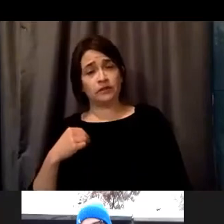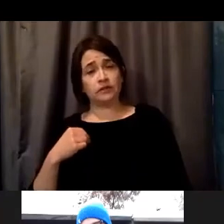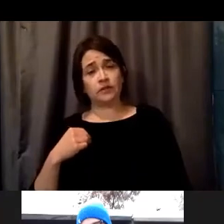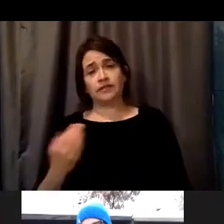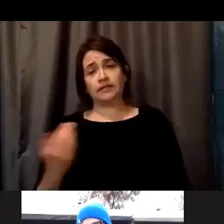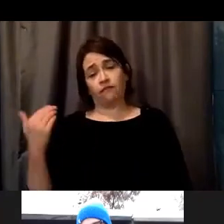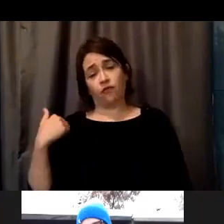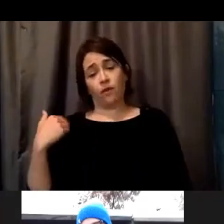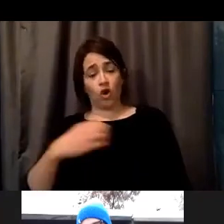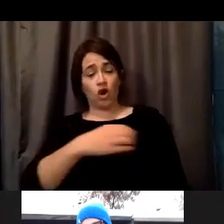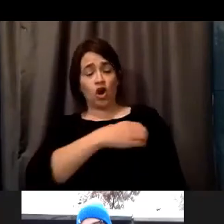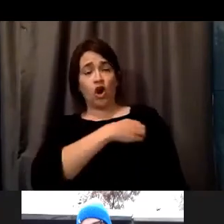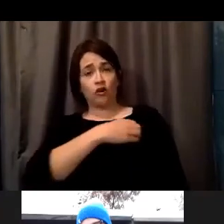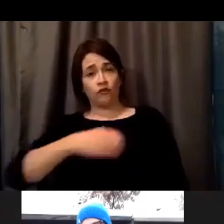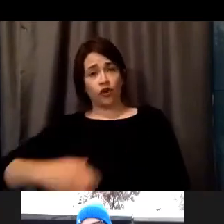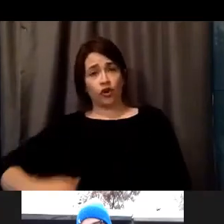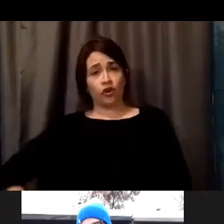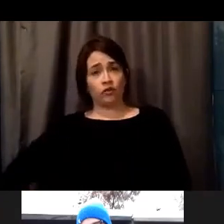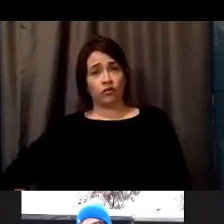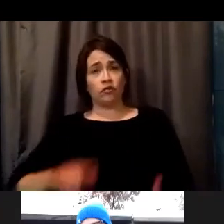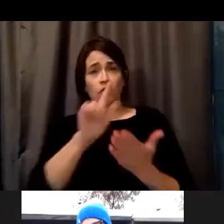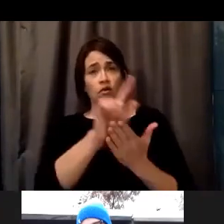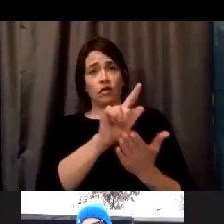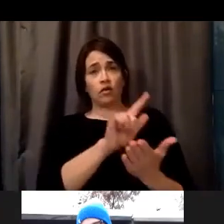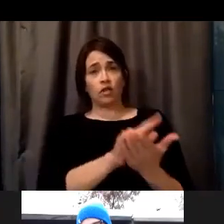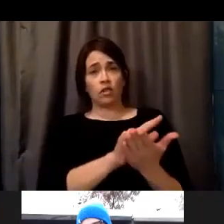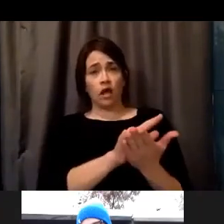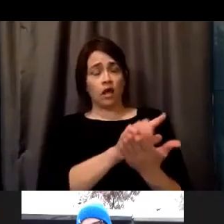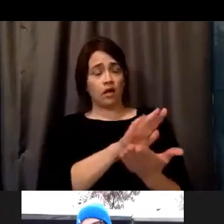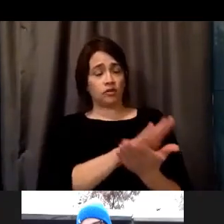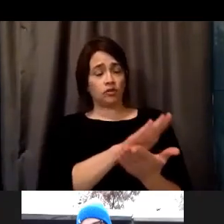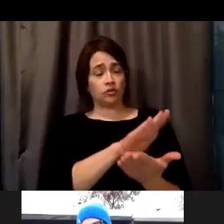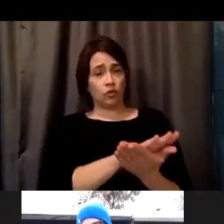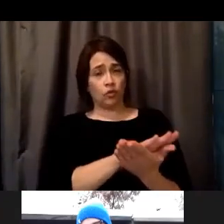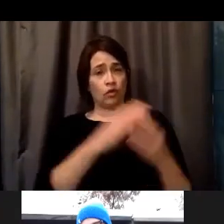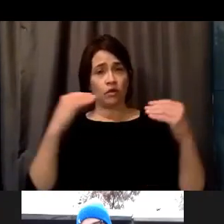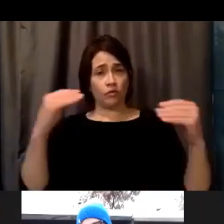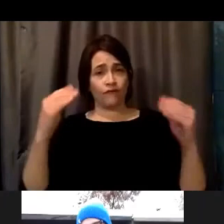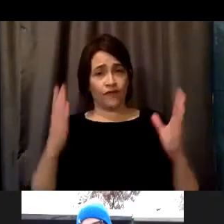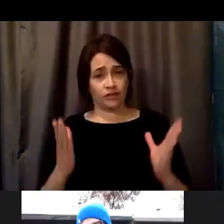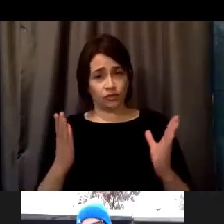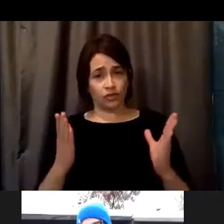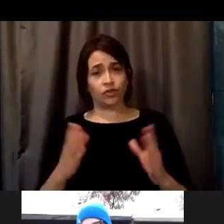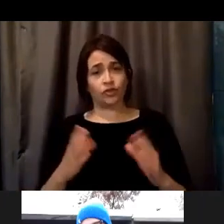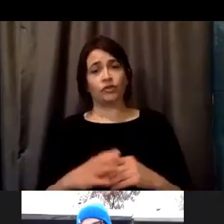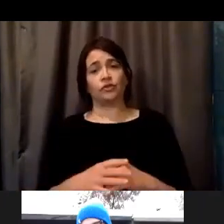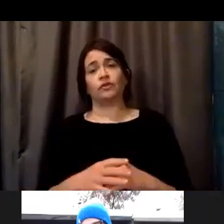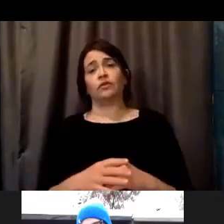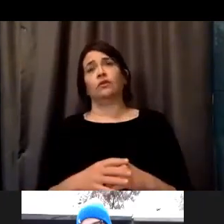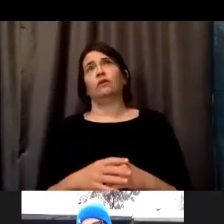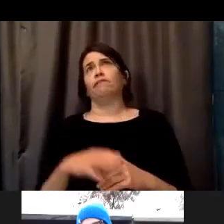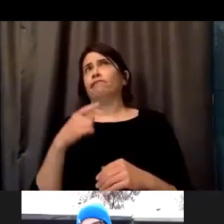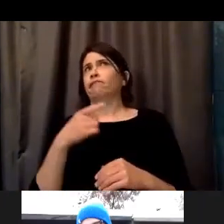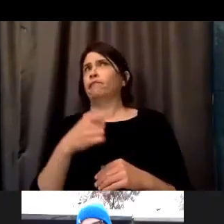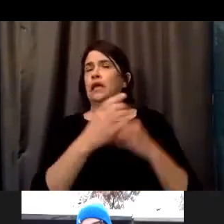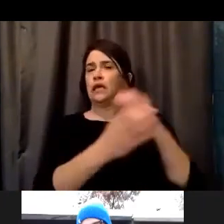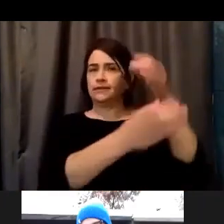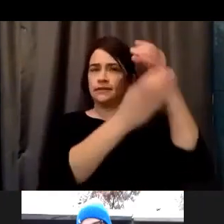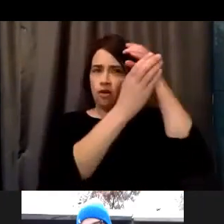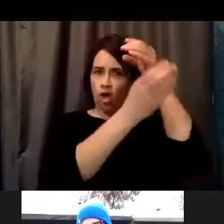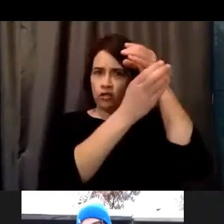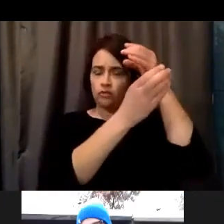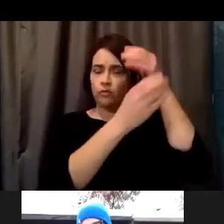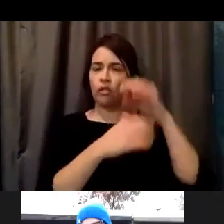School professor, dean, or assistant dean at Harvard Law School. So he is more knowledgeable. So